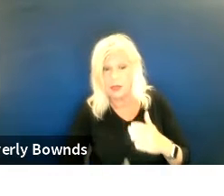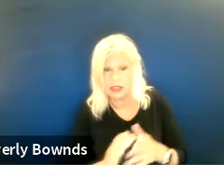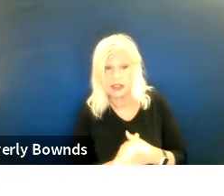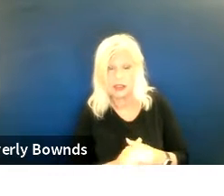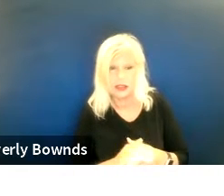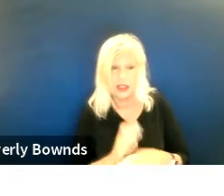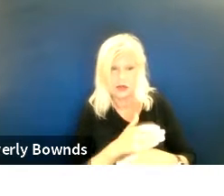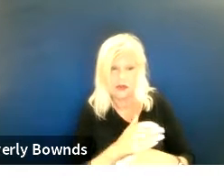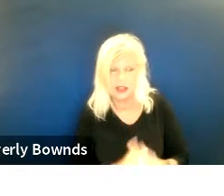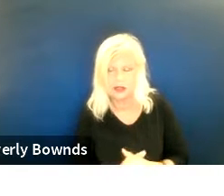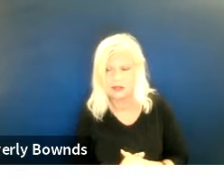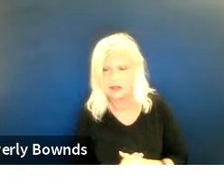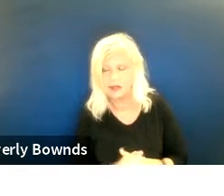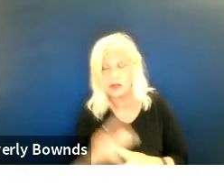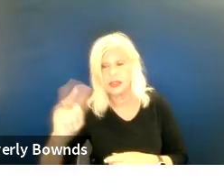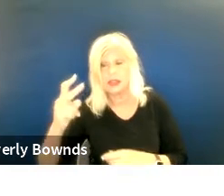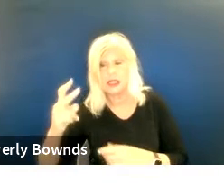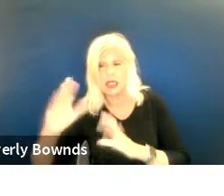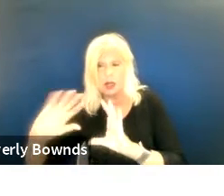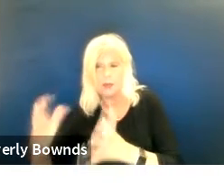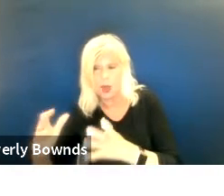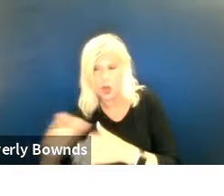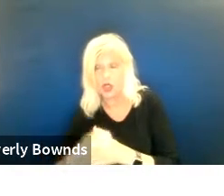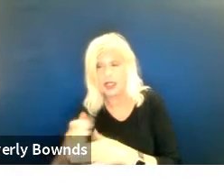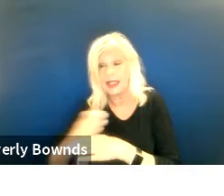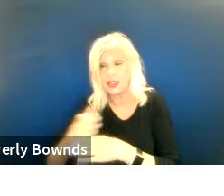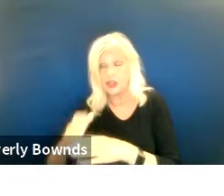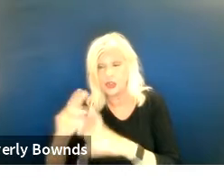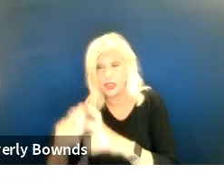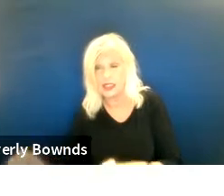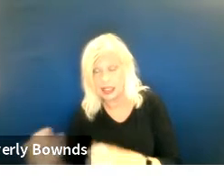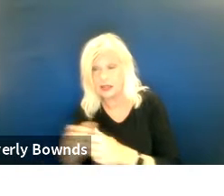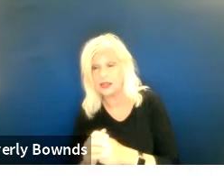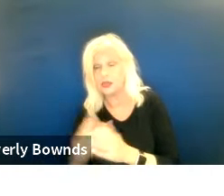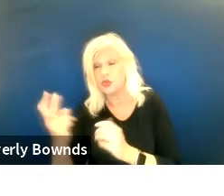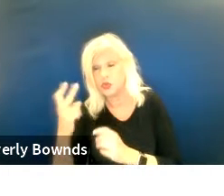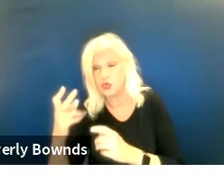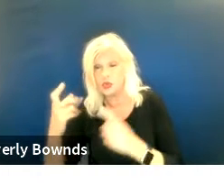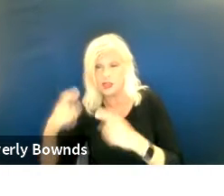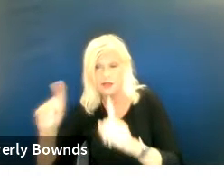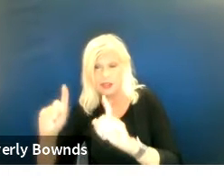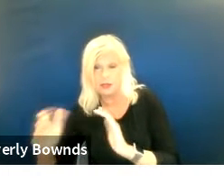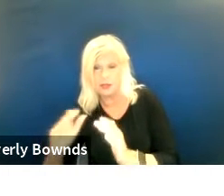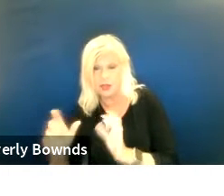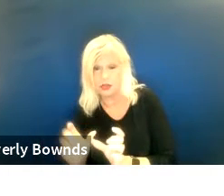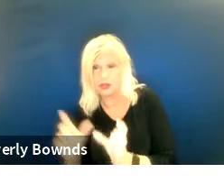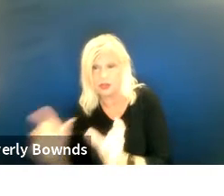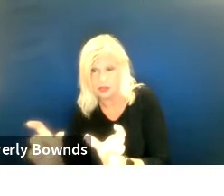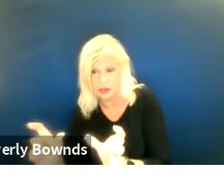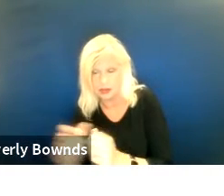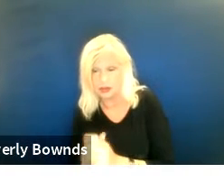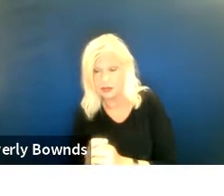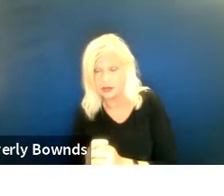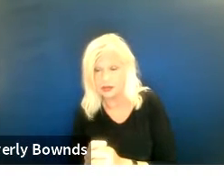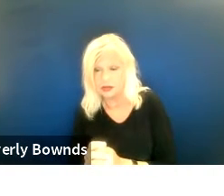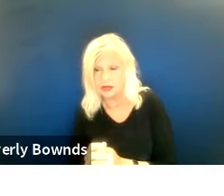intervention. The second interim analysis will examine 2 effectiveness comparisons, end-to-end versus